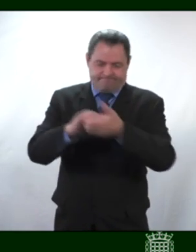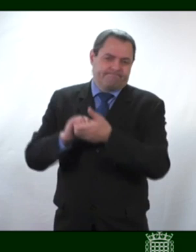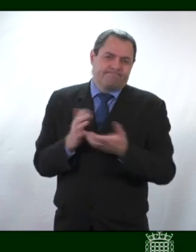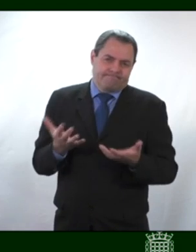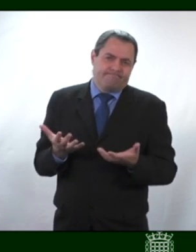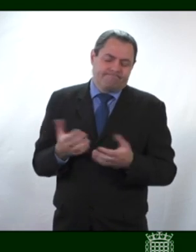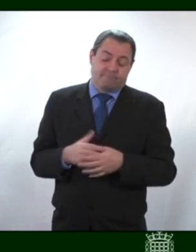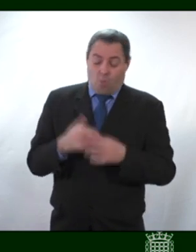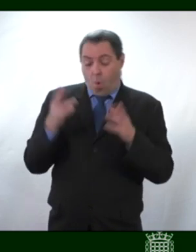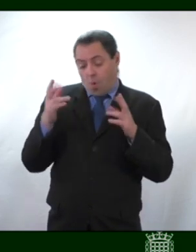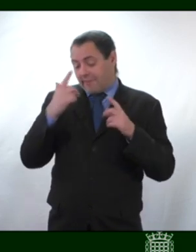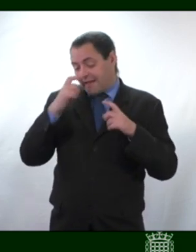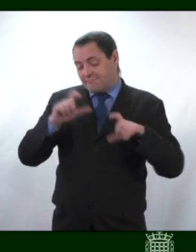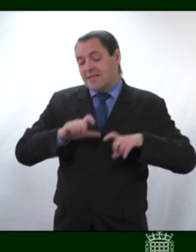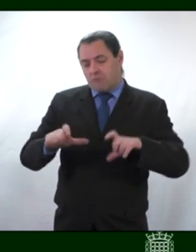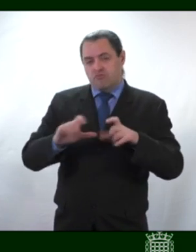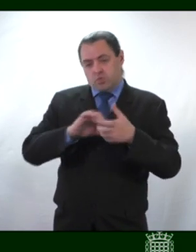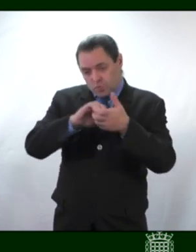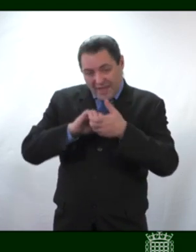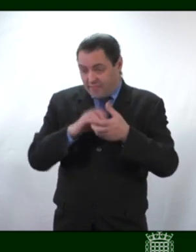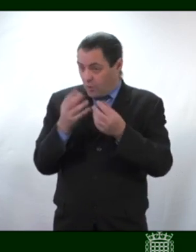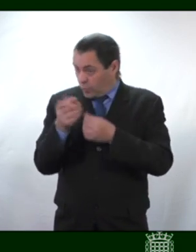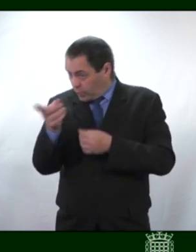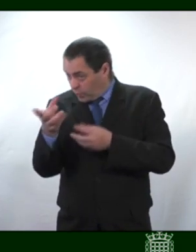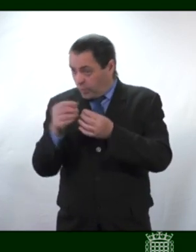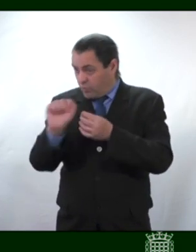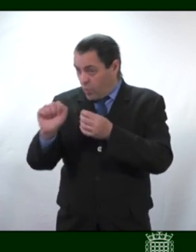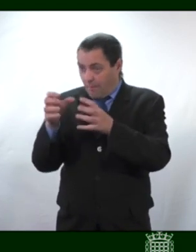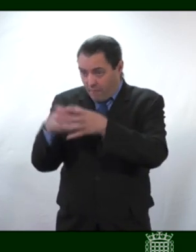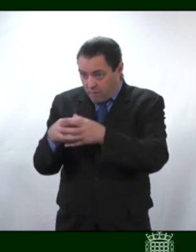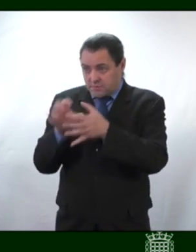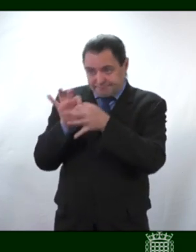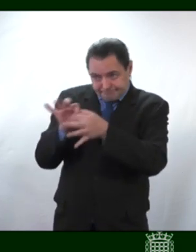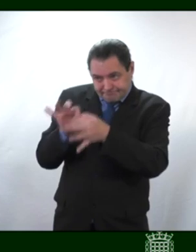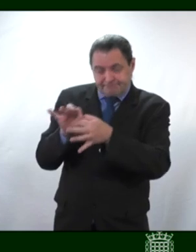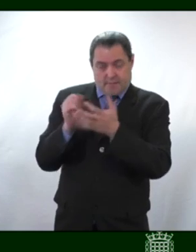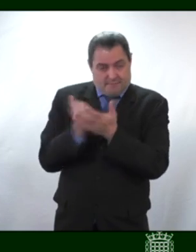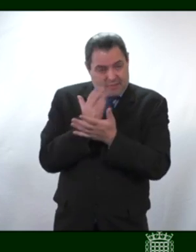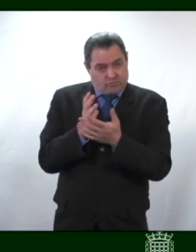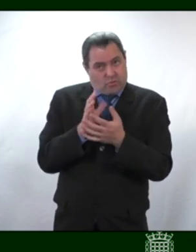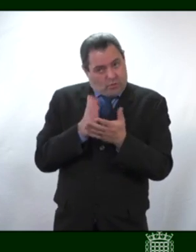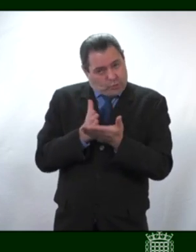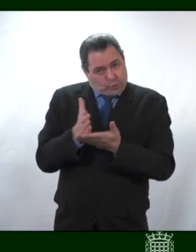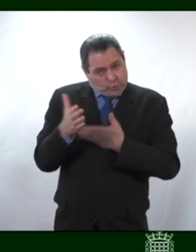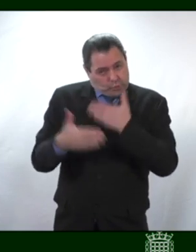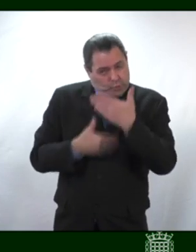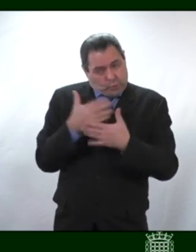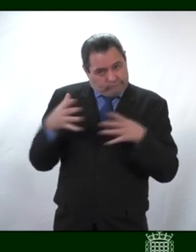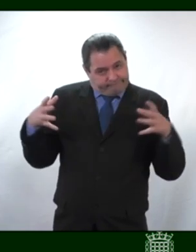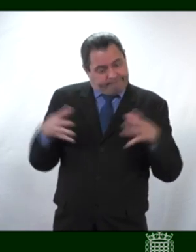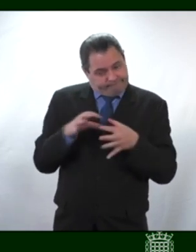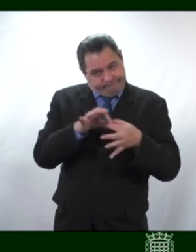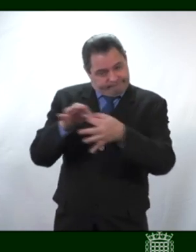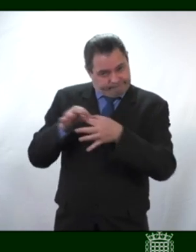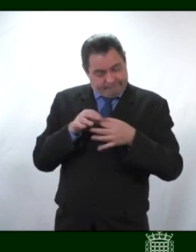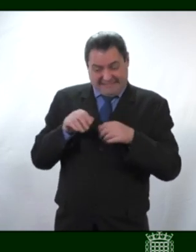I hope that we can continue to work with her and her party to make sure that we get through this as best we possibly can,